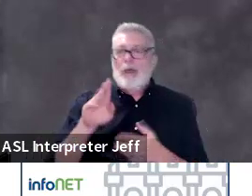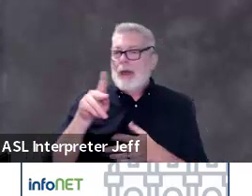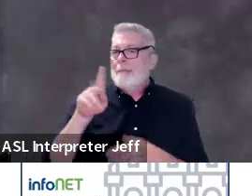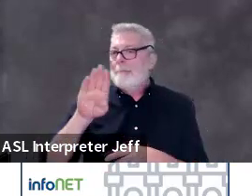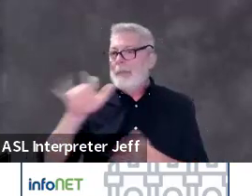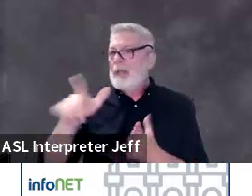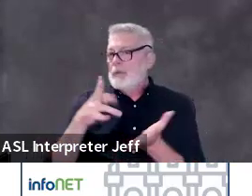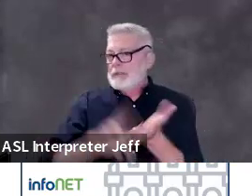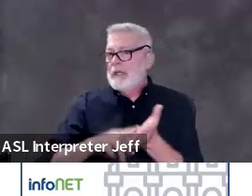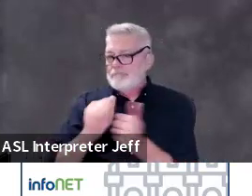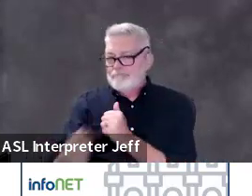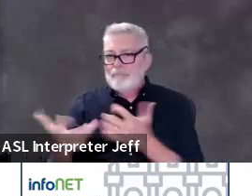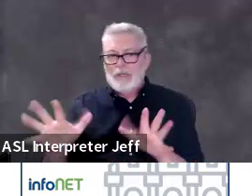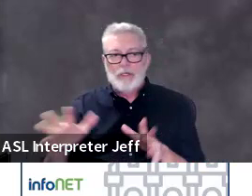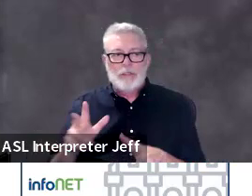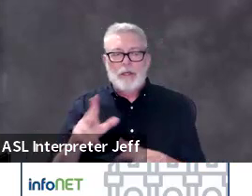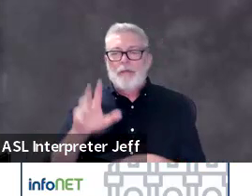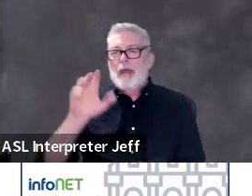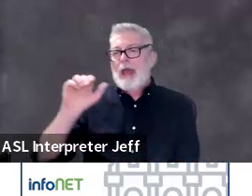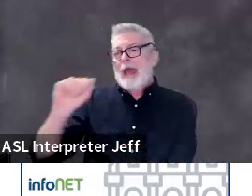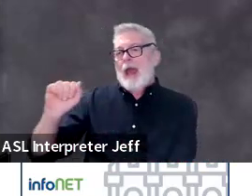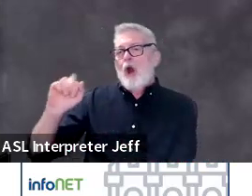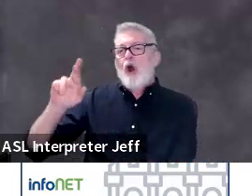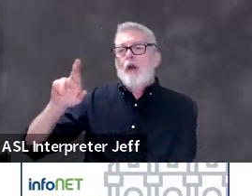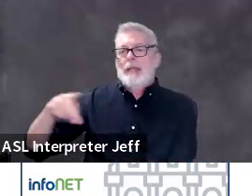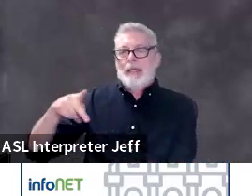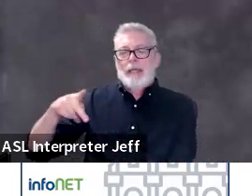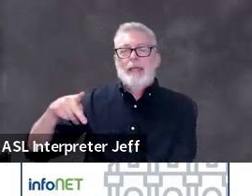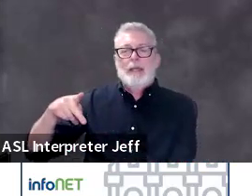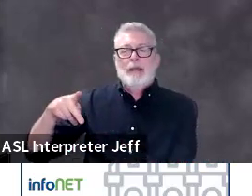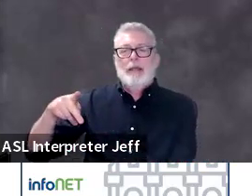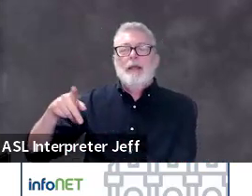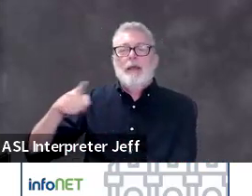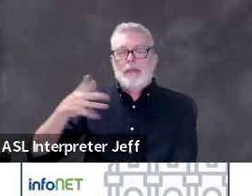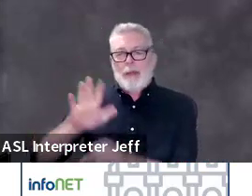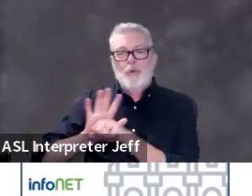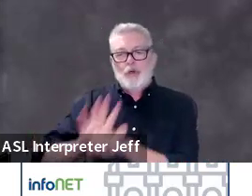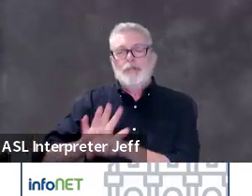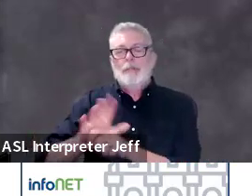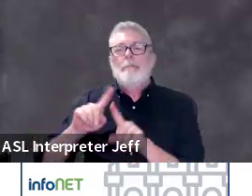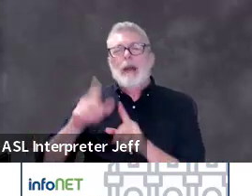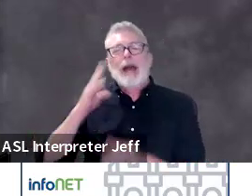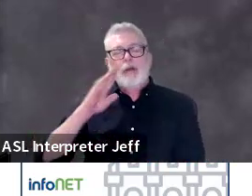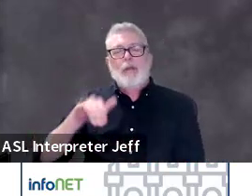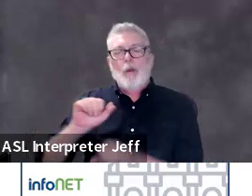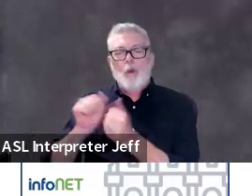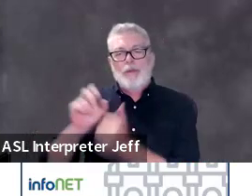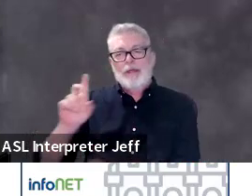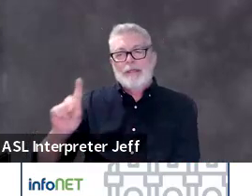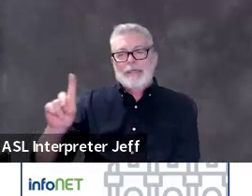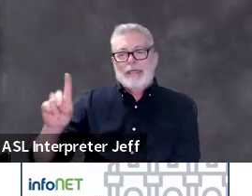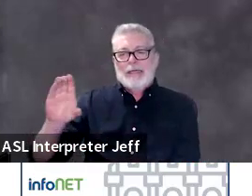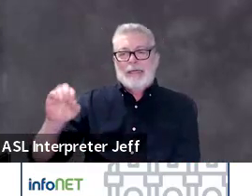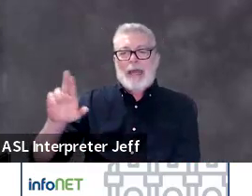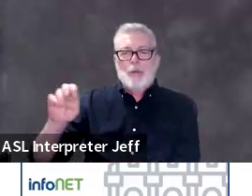signed into law. That was a push by AARP, but I know they worked with the DD Council early on to listen to